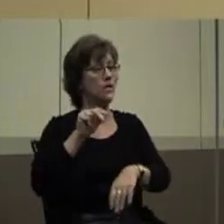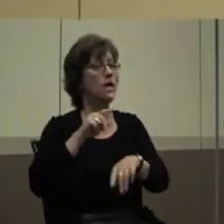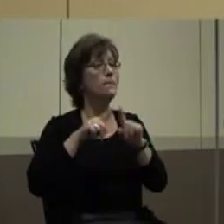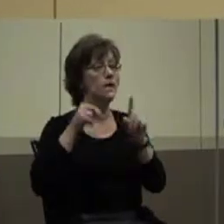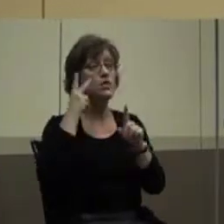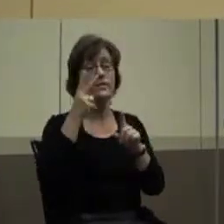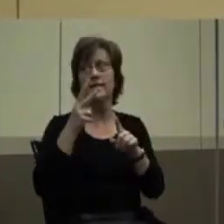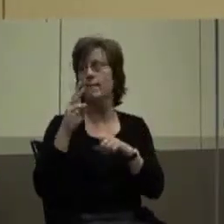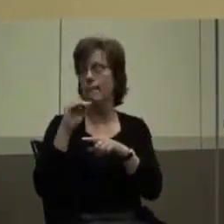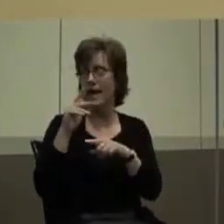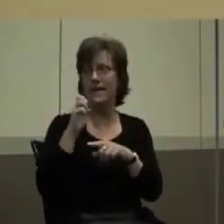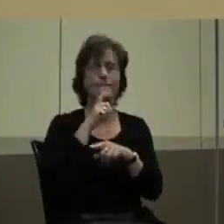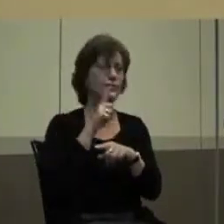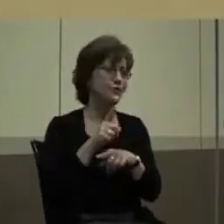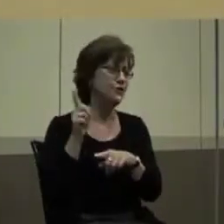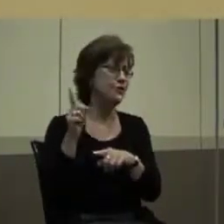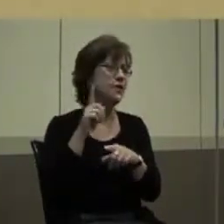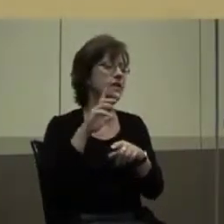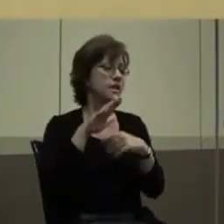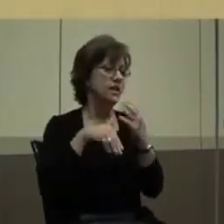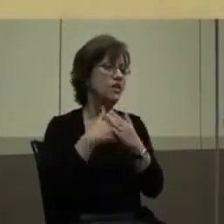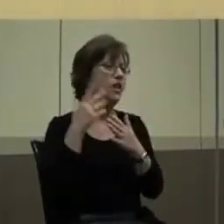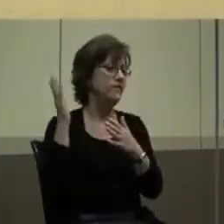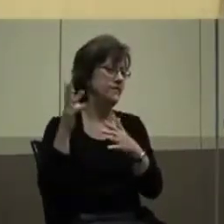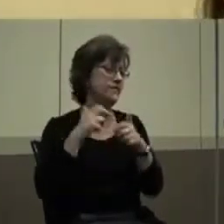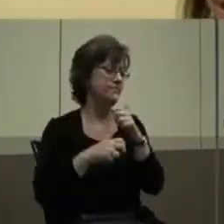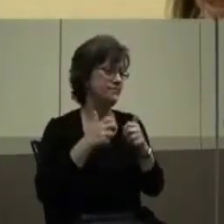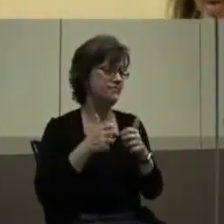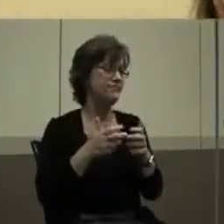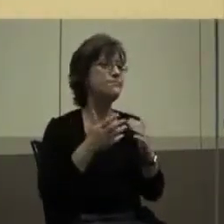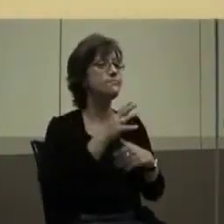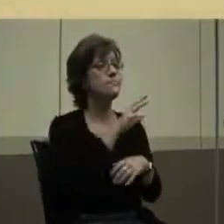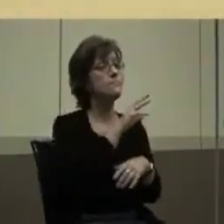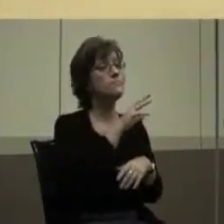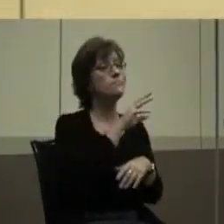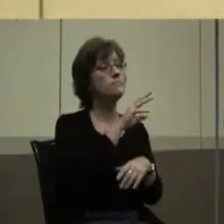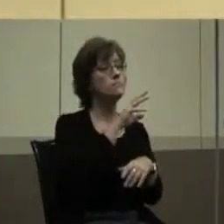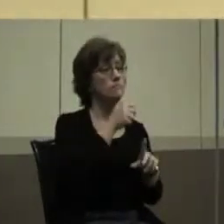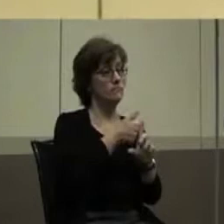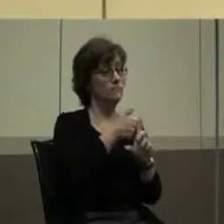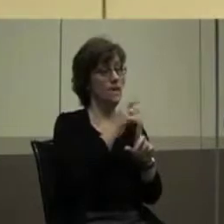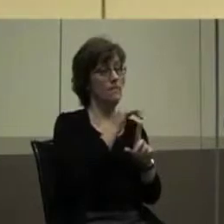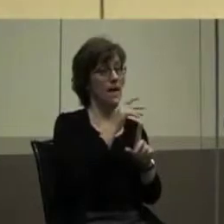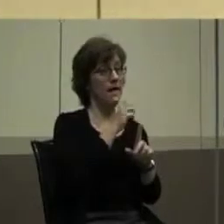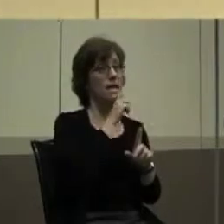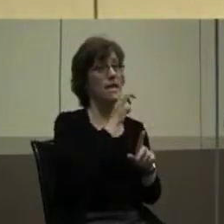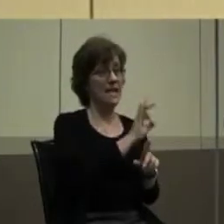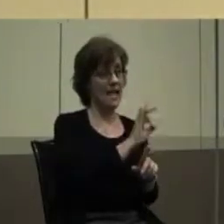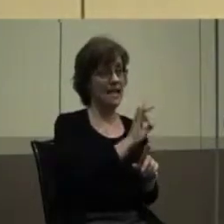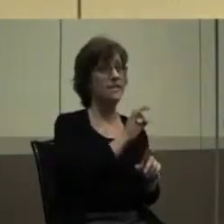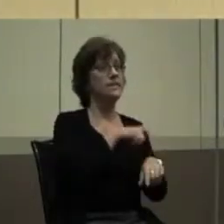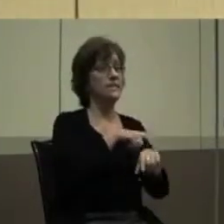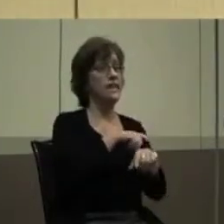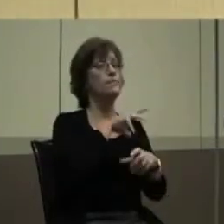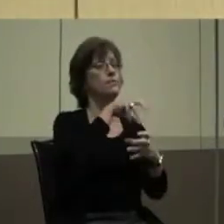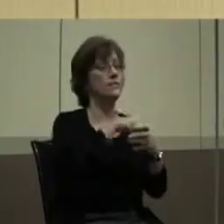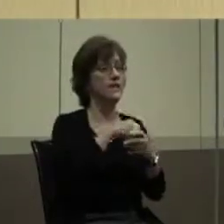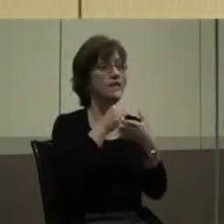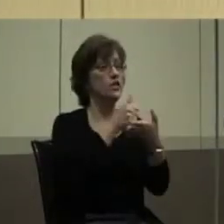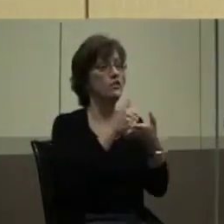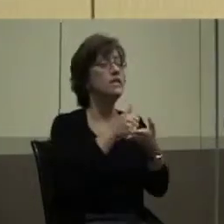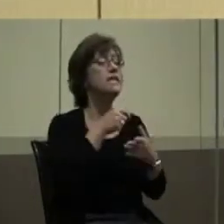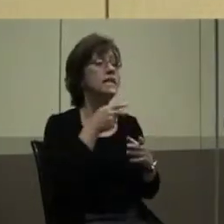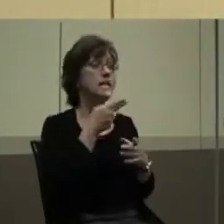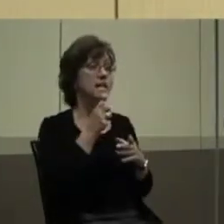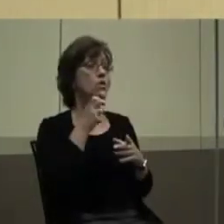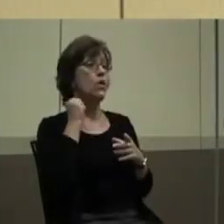sure in all of his products. Mike was 9 years old at the time he was in the intervention. He was one of the comparison kids. So the first year,